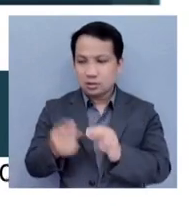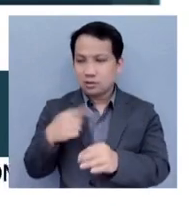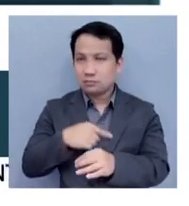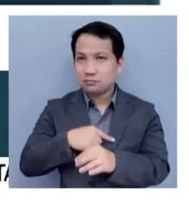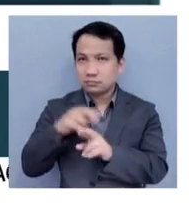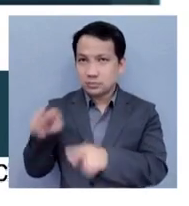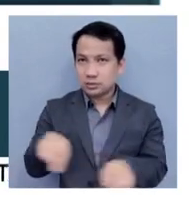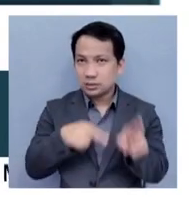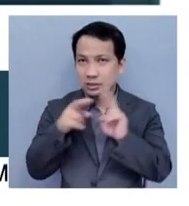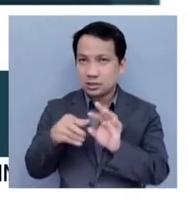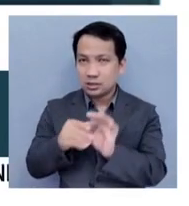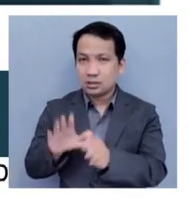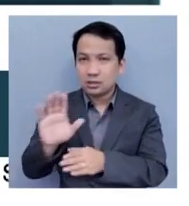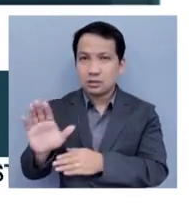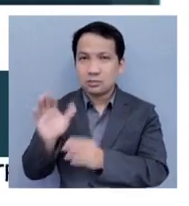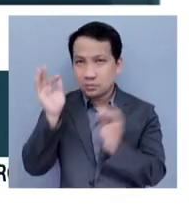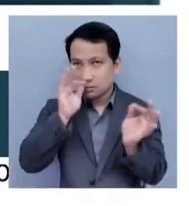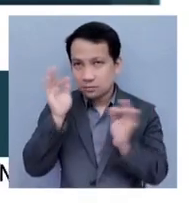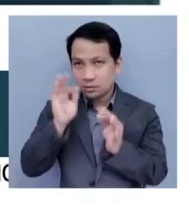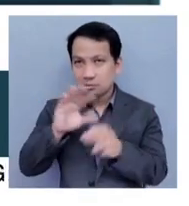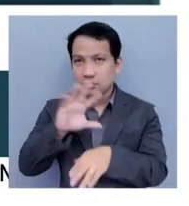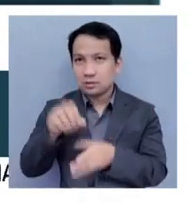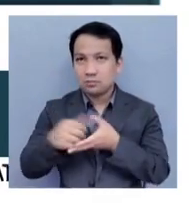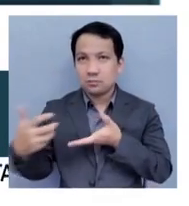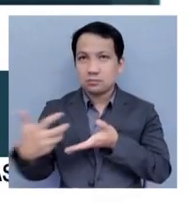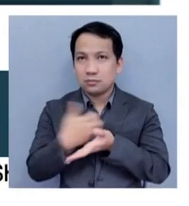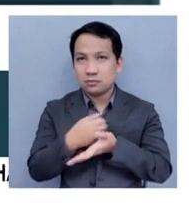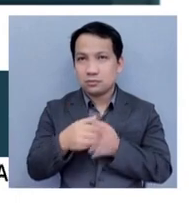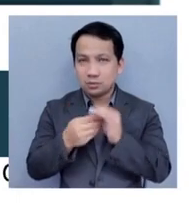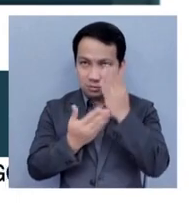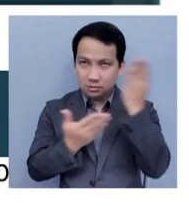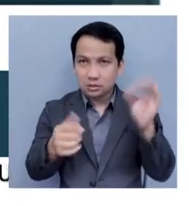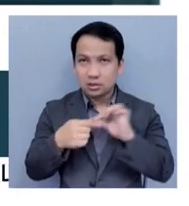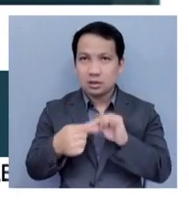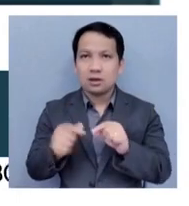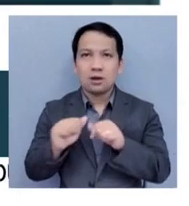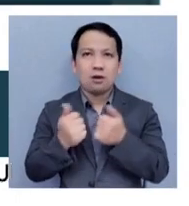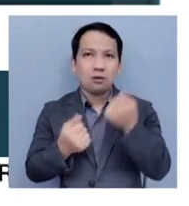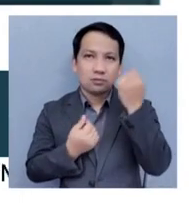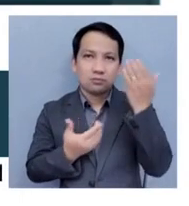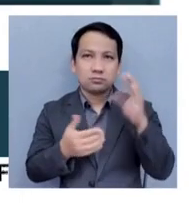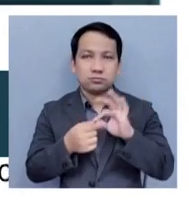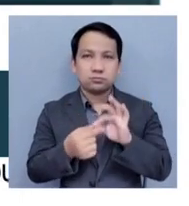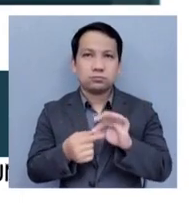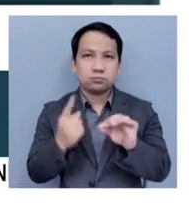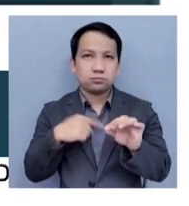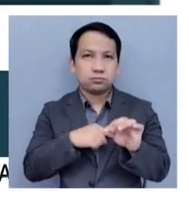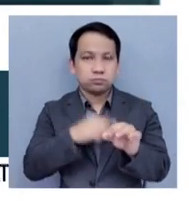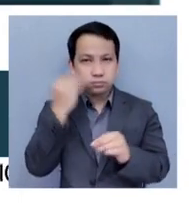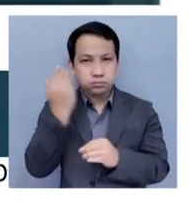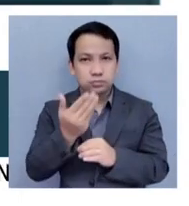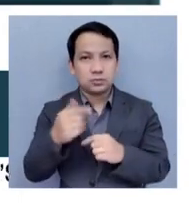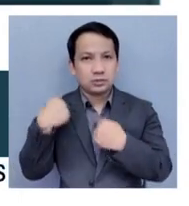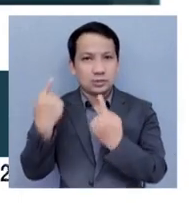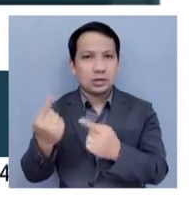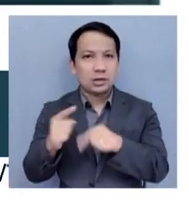recycling ng illegal drugs na nako-confiscate. How prevalent is this practice, even during your